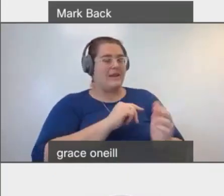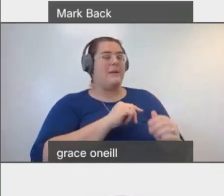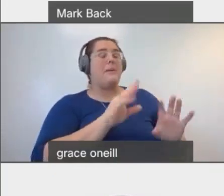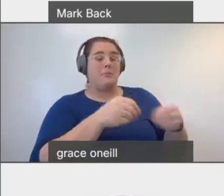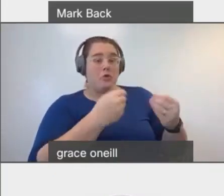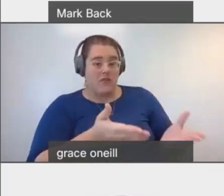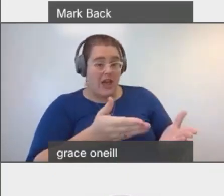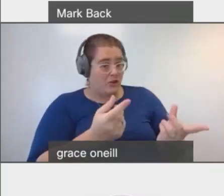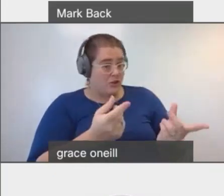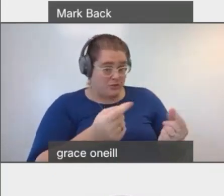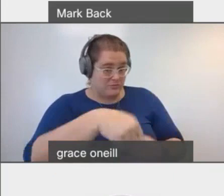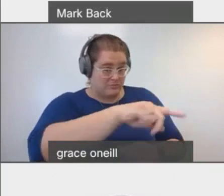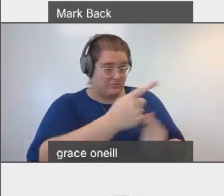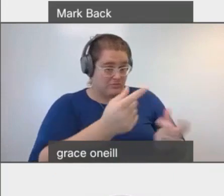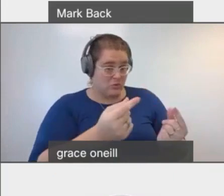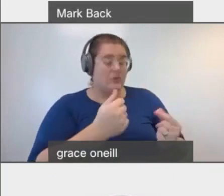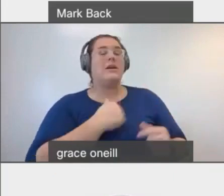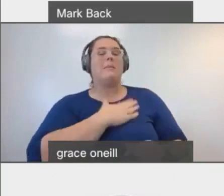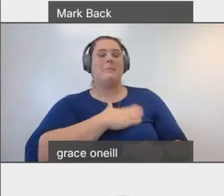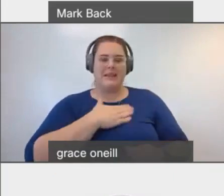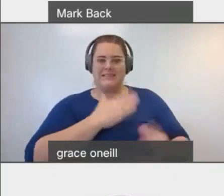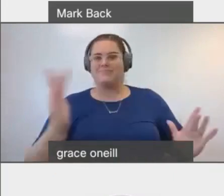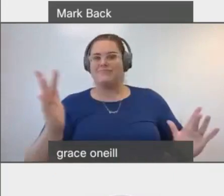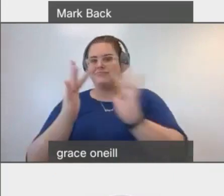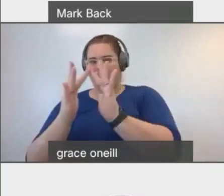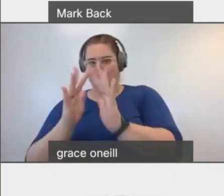will then begin to initiate the process.